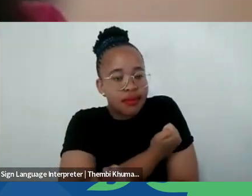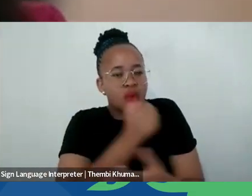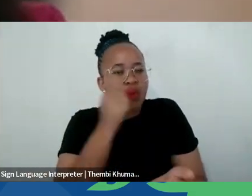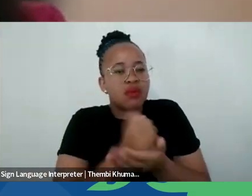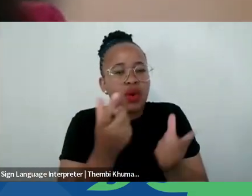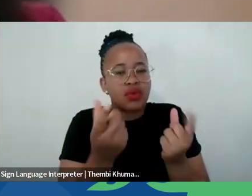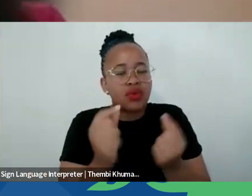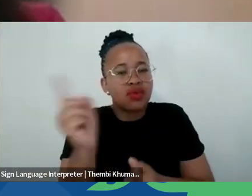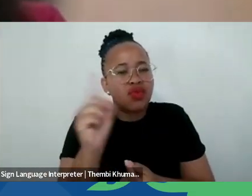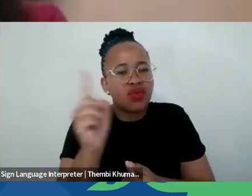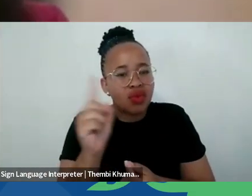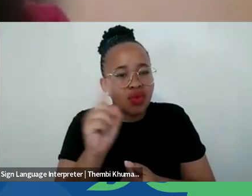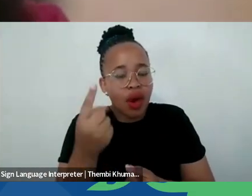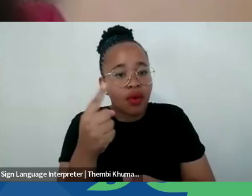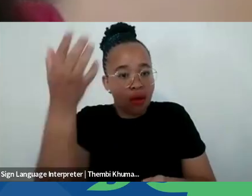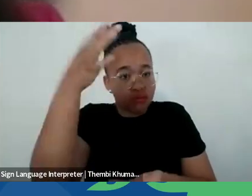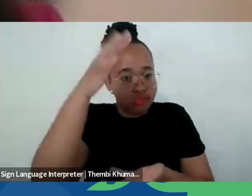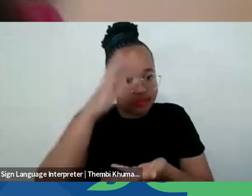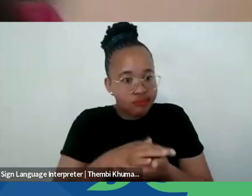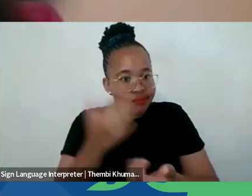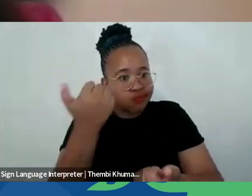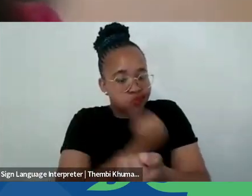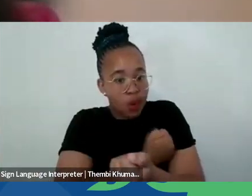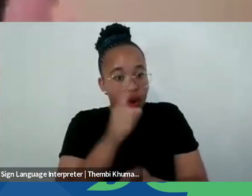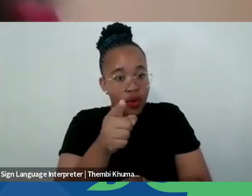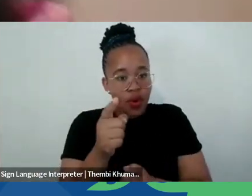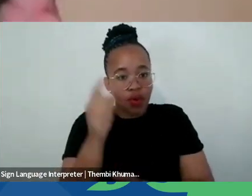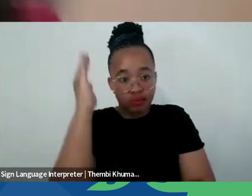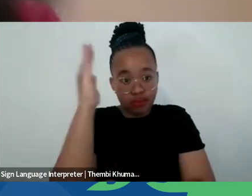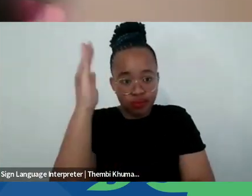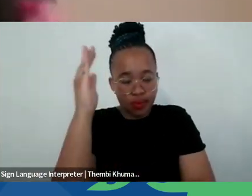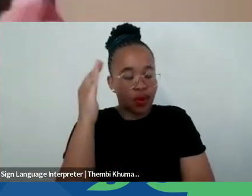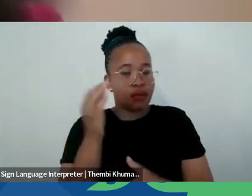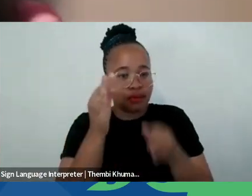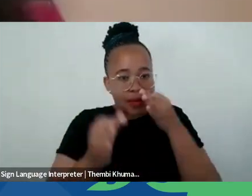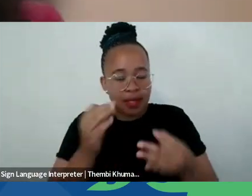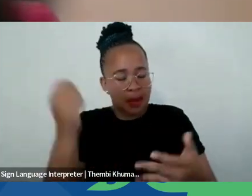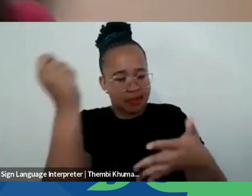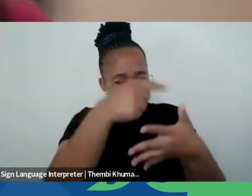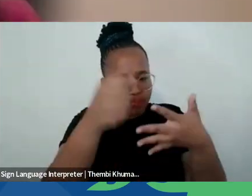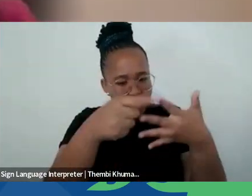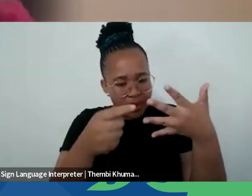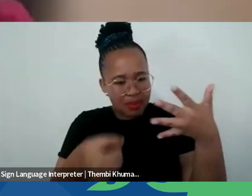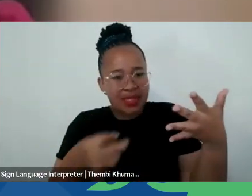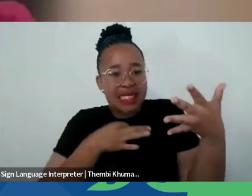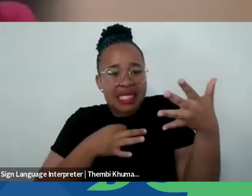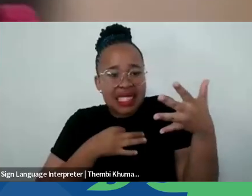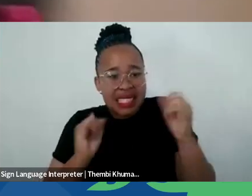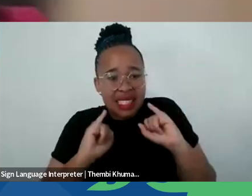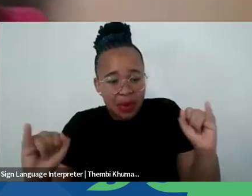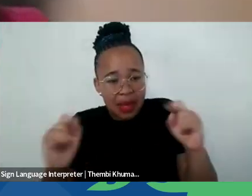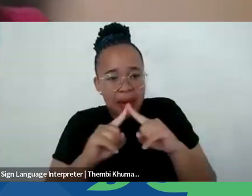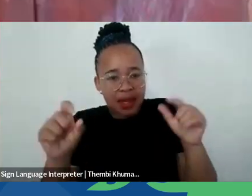sexual reproductive health risk that you mentioned earlier? What are the particular ones for women who use drugs?